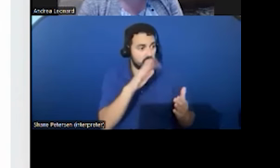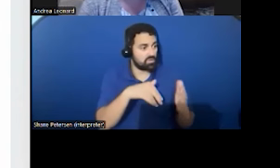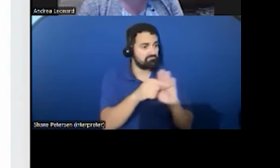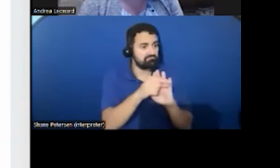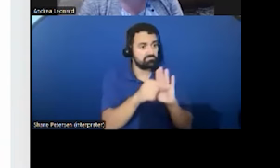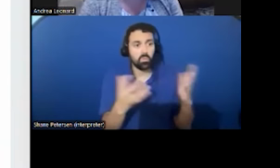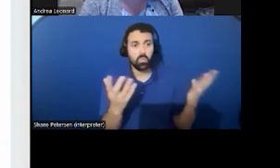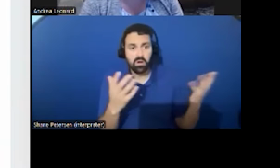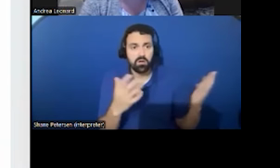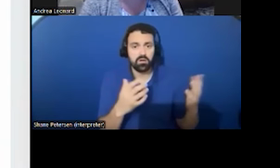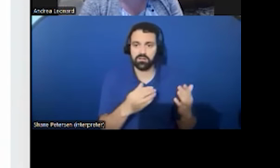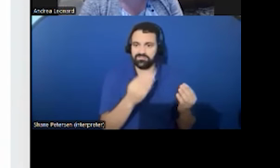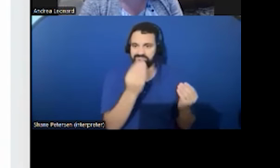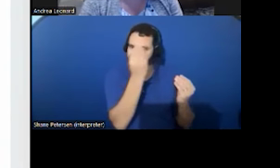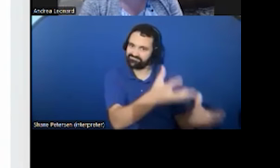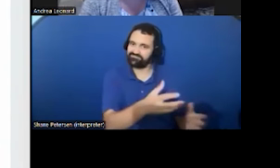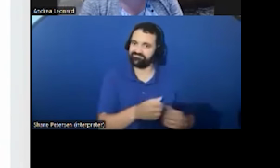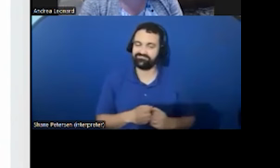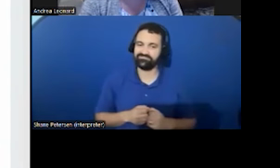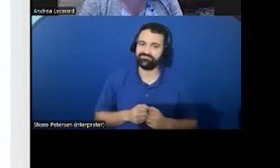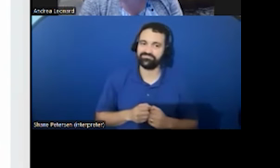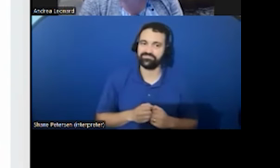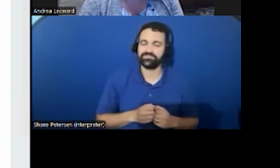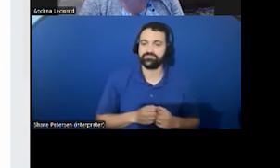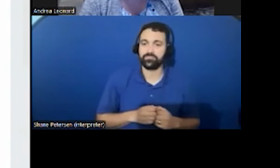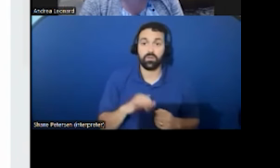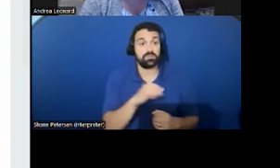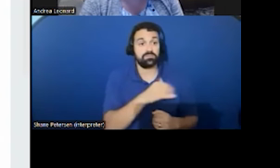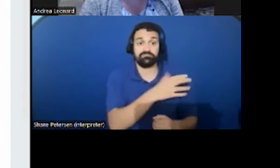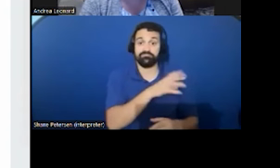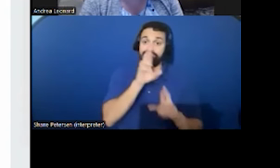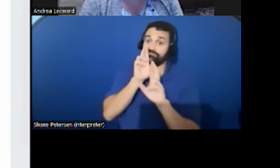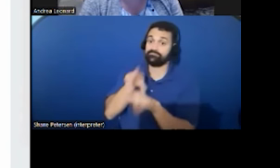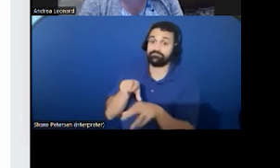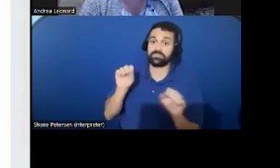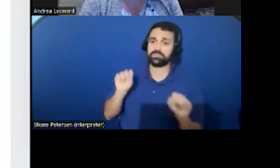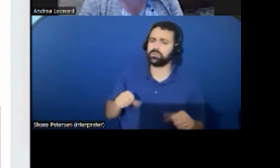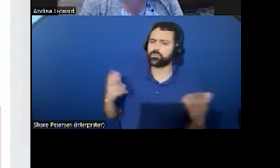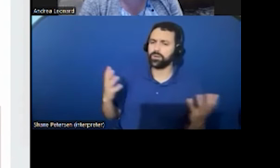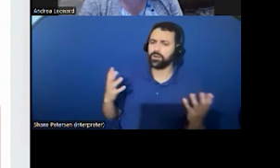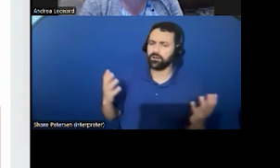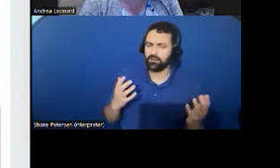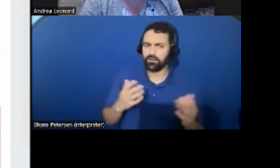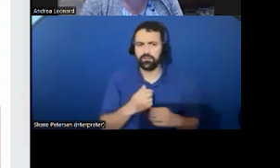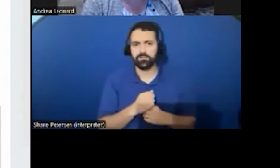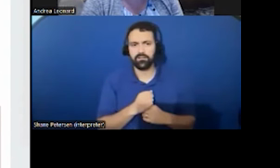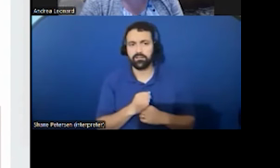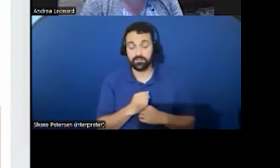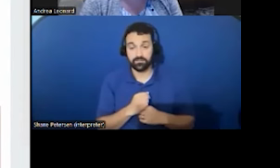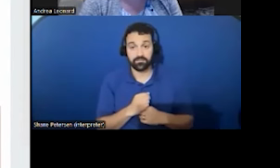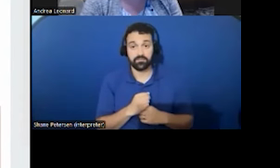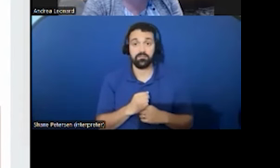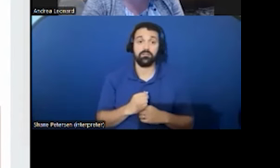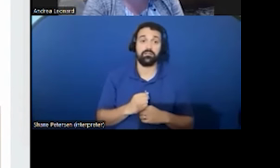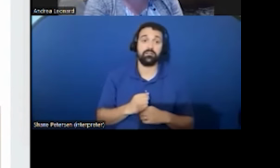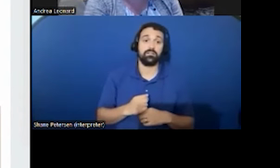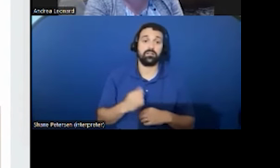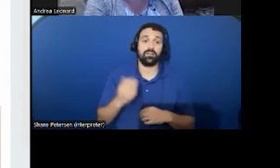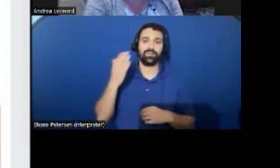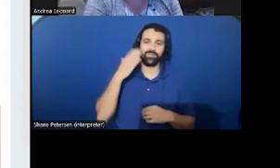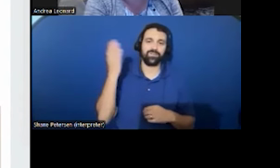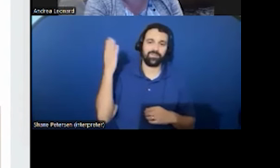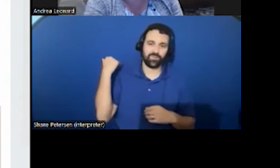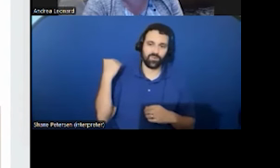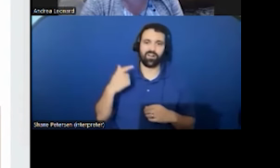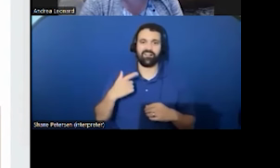what types of responses students can give, when they're going to add a discussion, I've typed in some sample text.